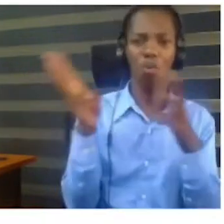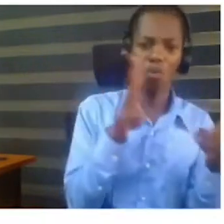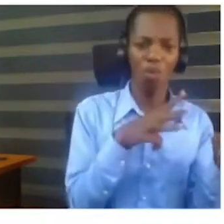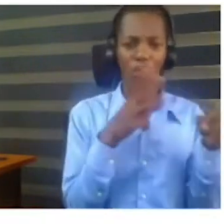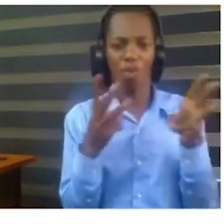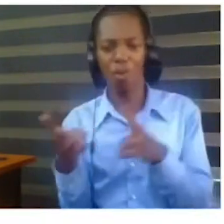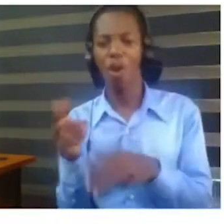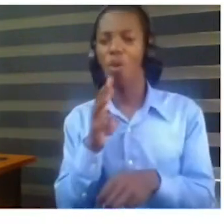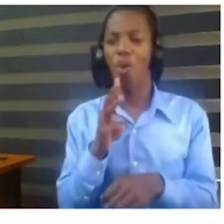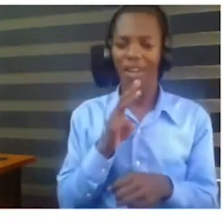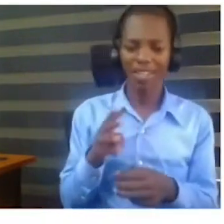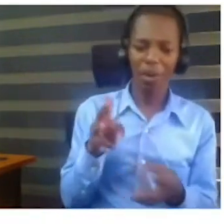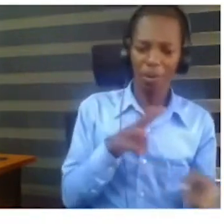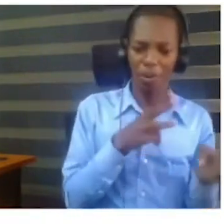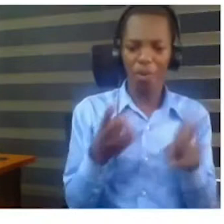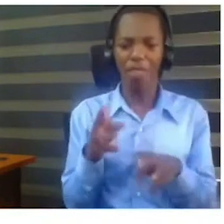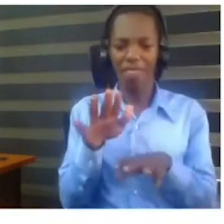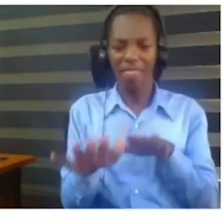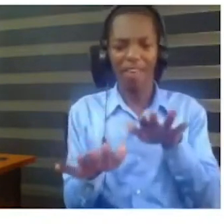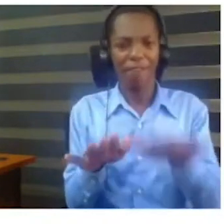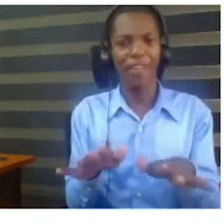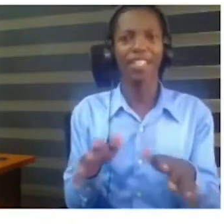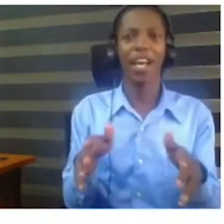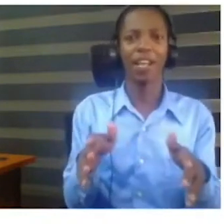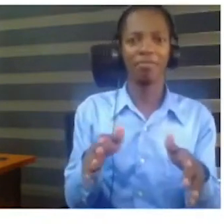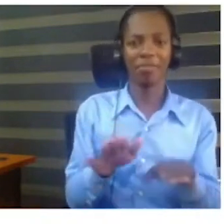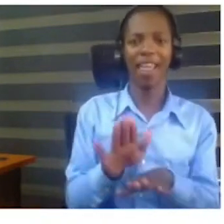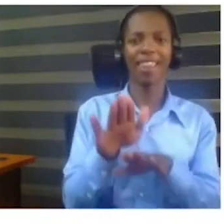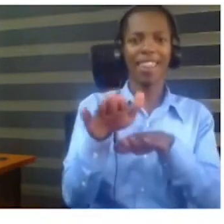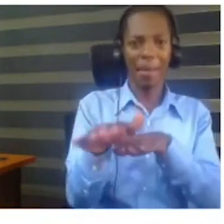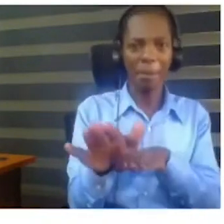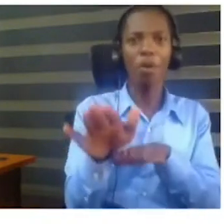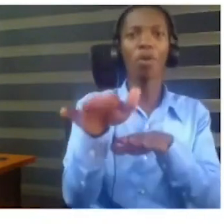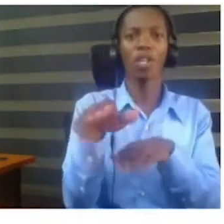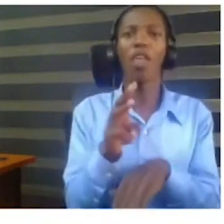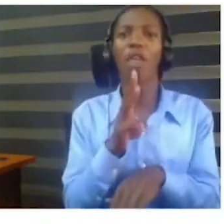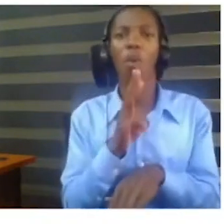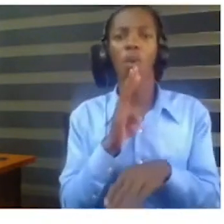board. I could feel the water, the sun, the breeze.